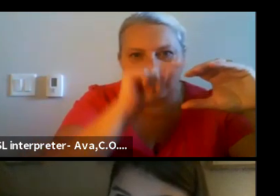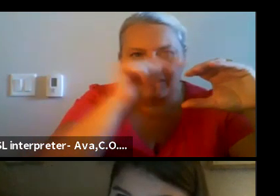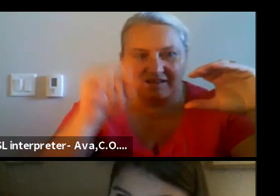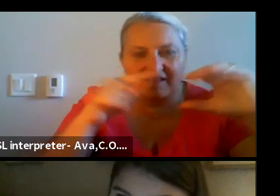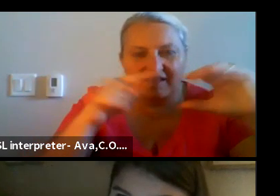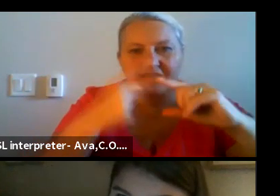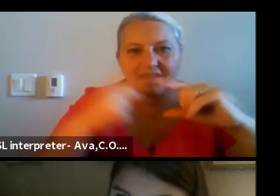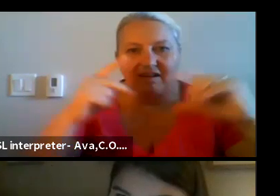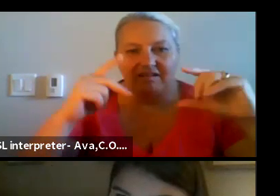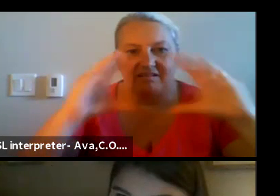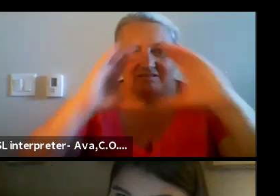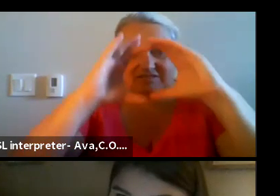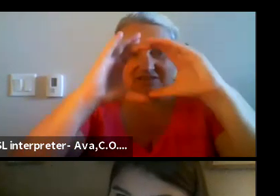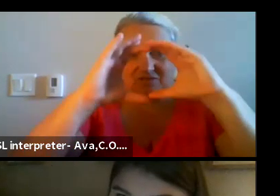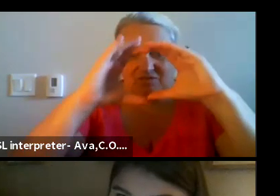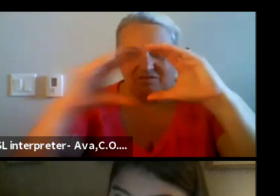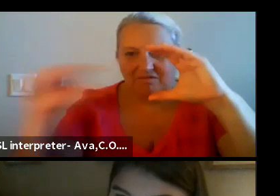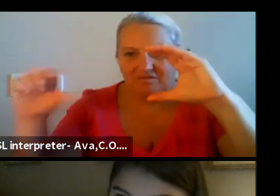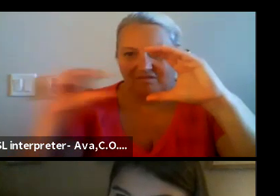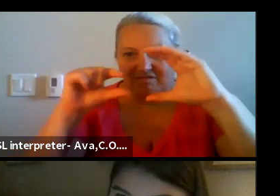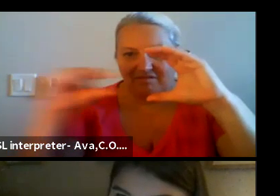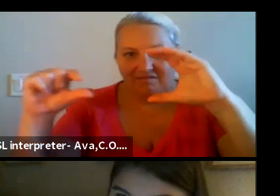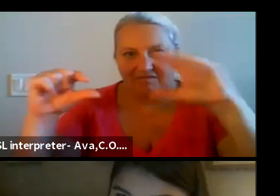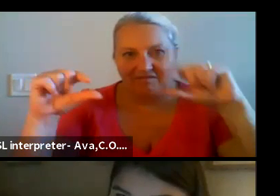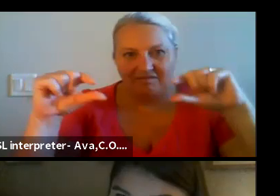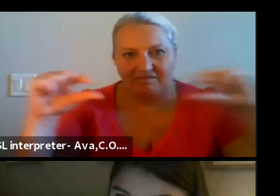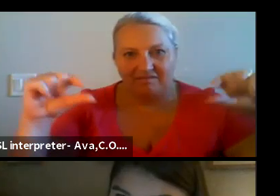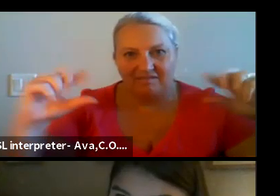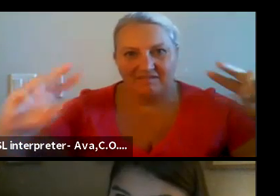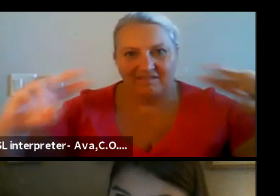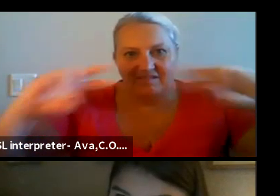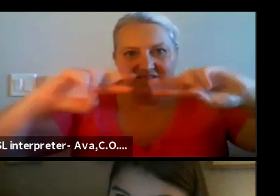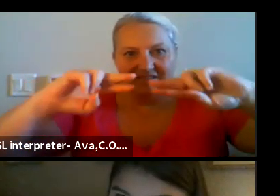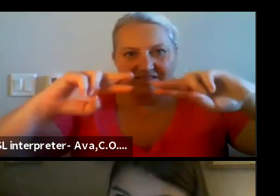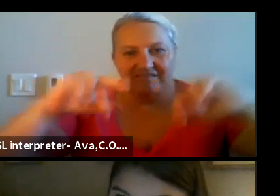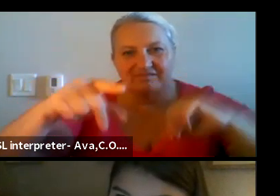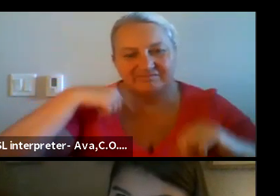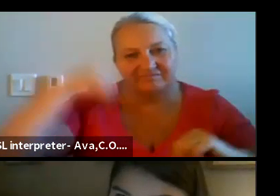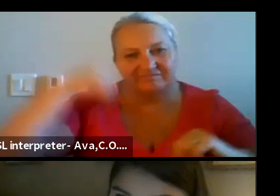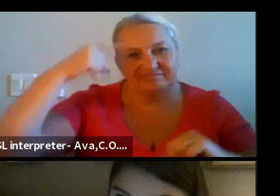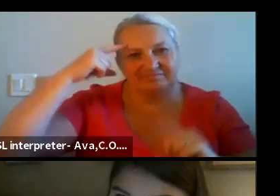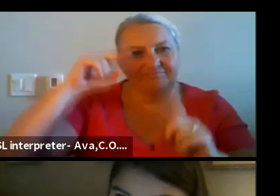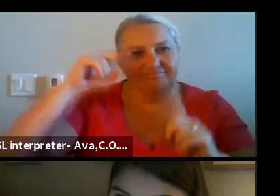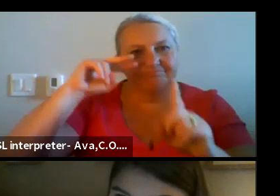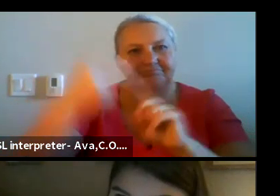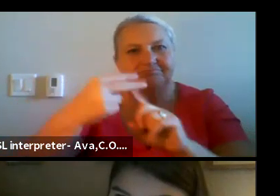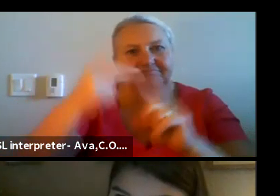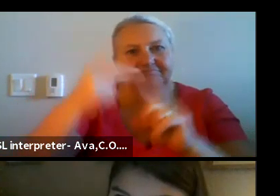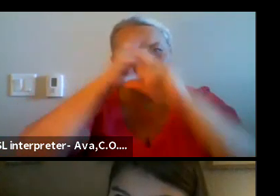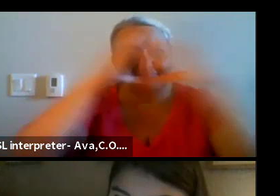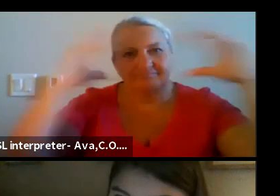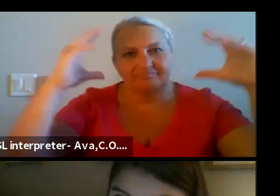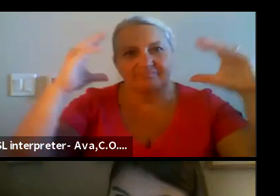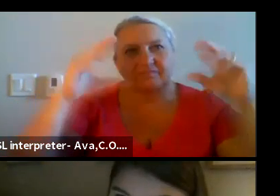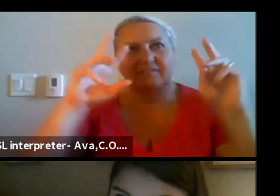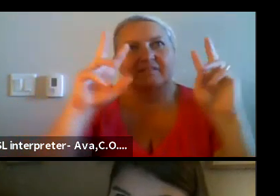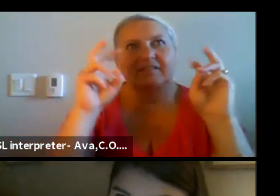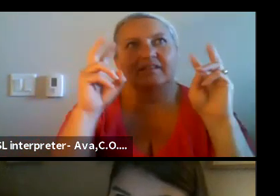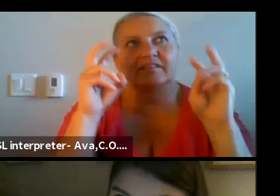in between. And I was just thinking of like the presupposition of like to not be